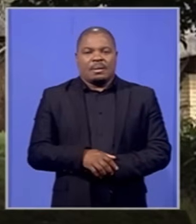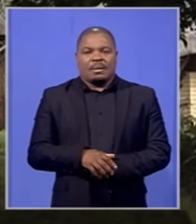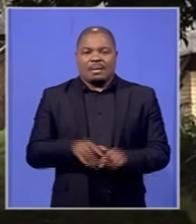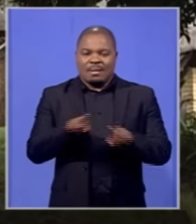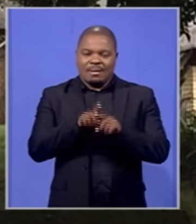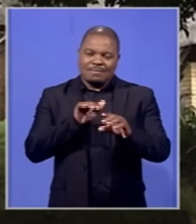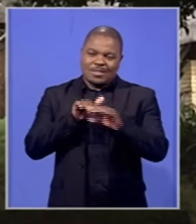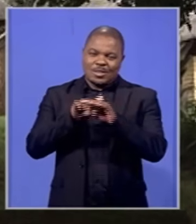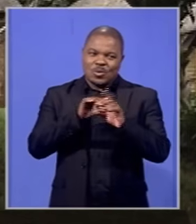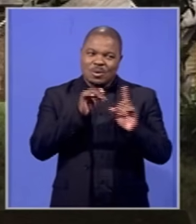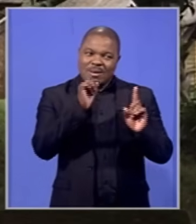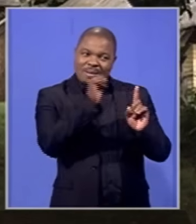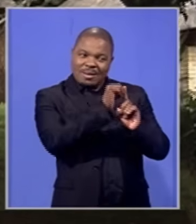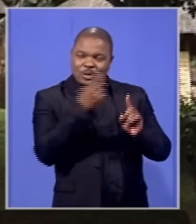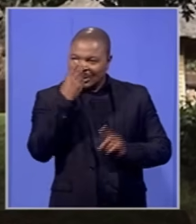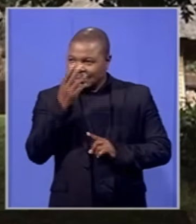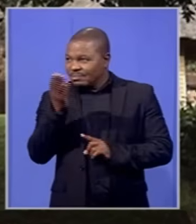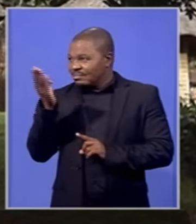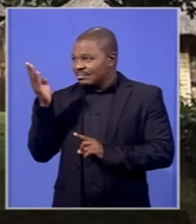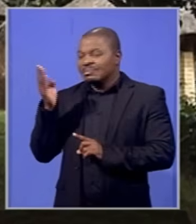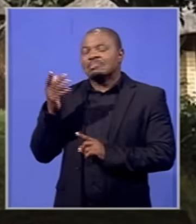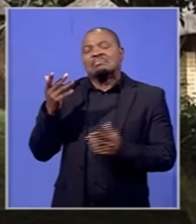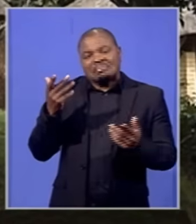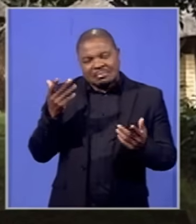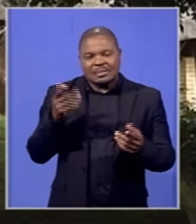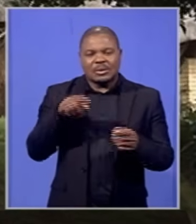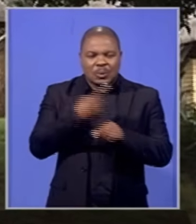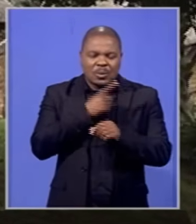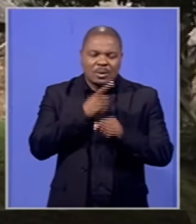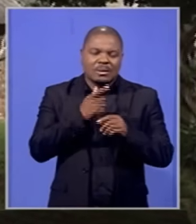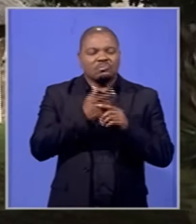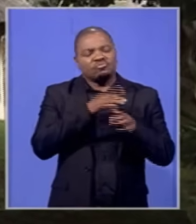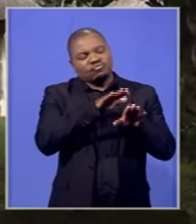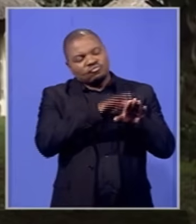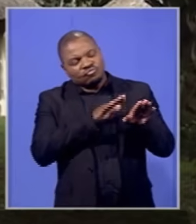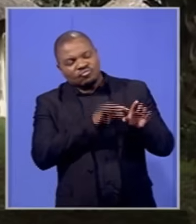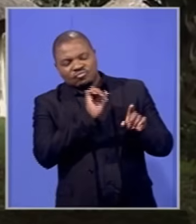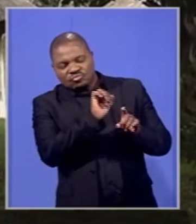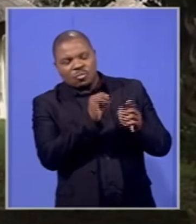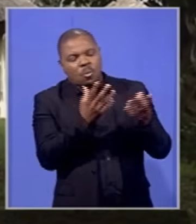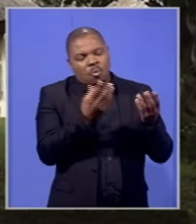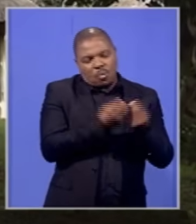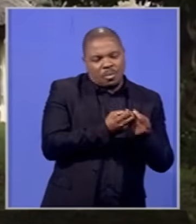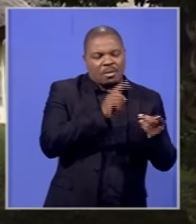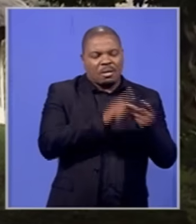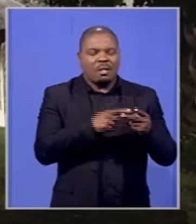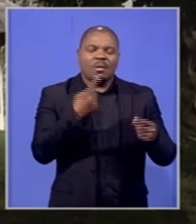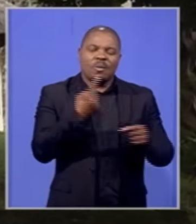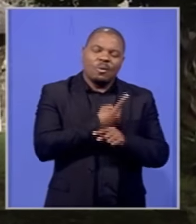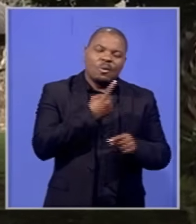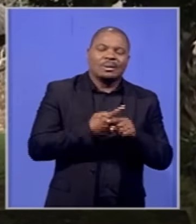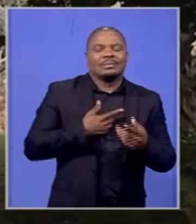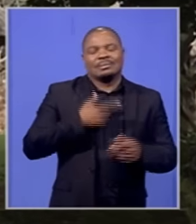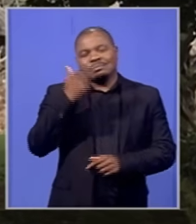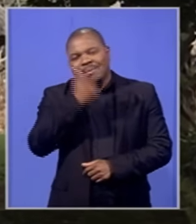tsa gagwe o ne gangwe le gape a na le bontsalawe mme go nna go le ditshego fela.